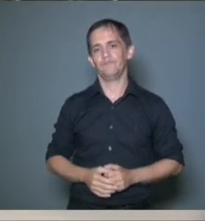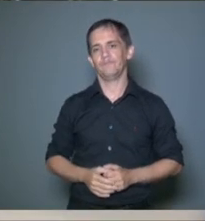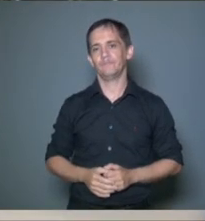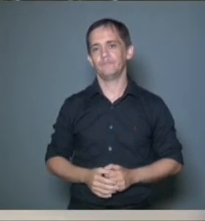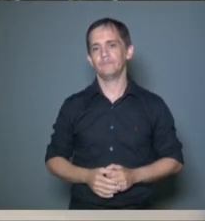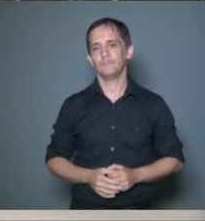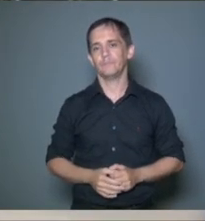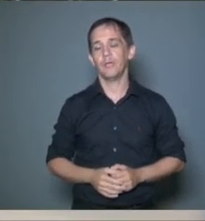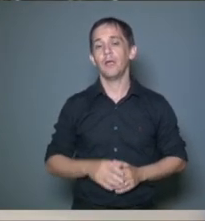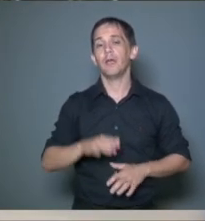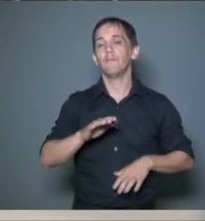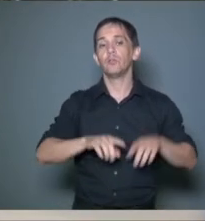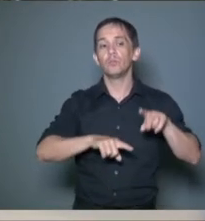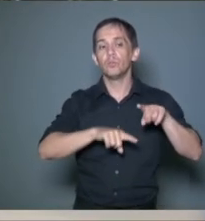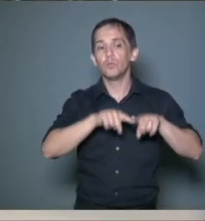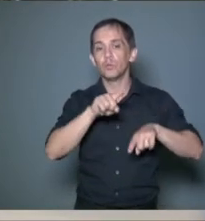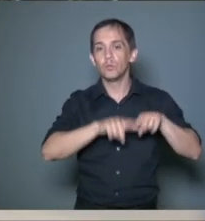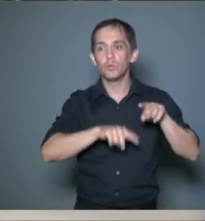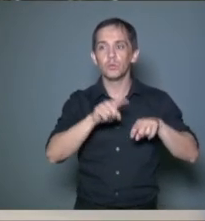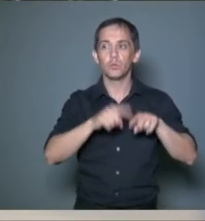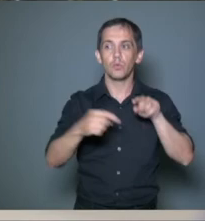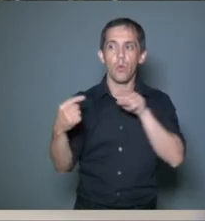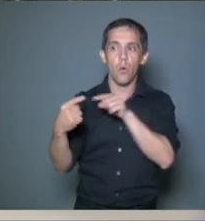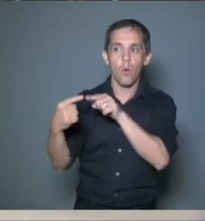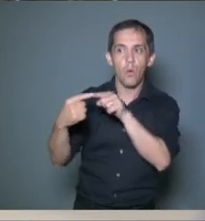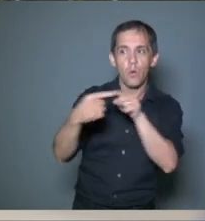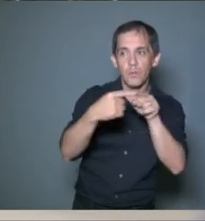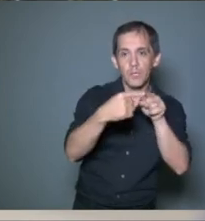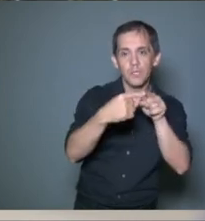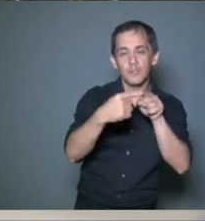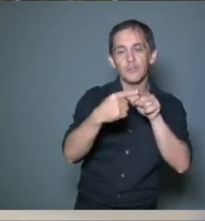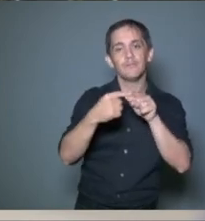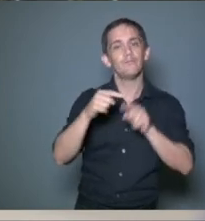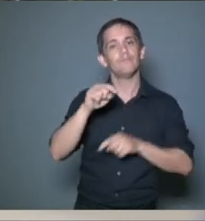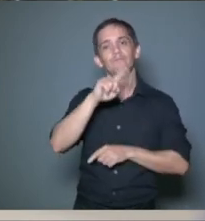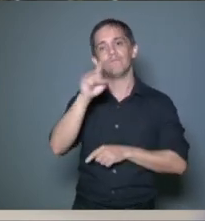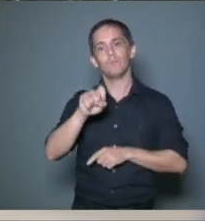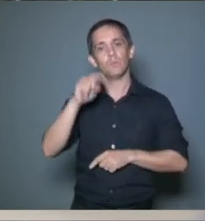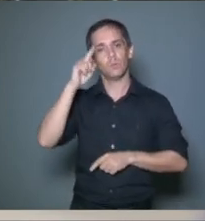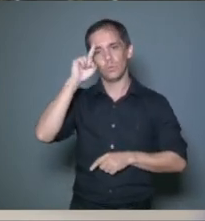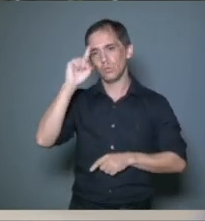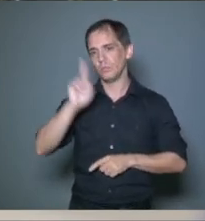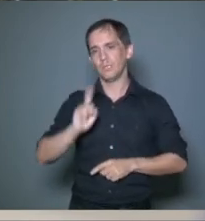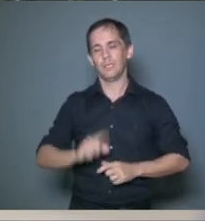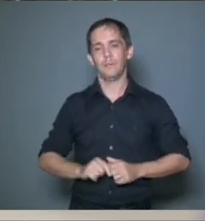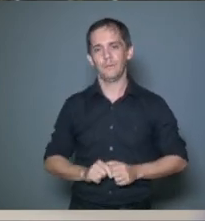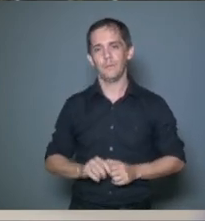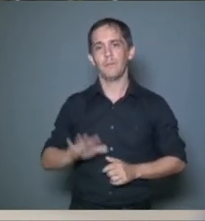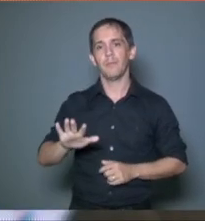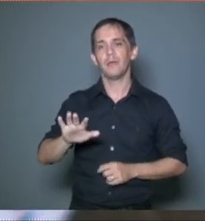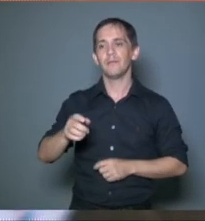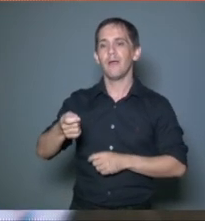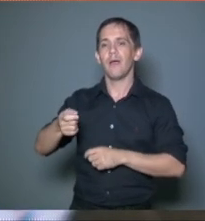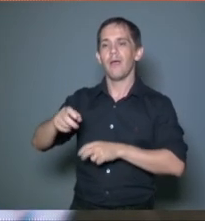must invest in this area. Will we create a viable product? I don't know.